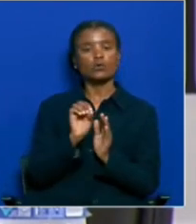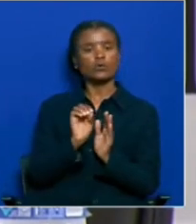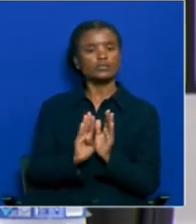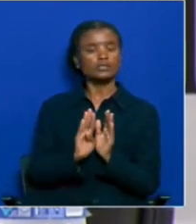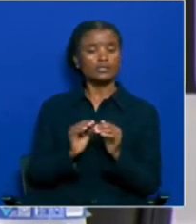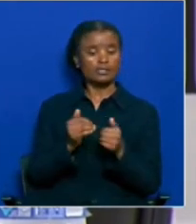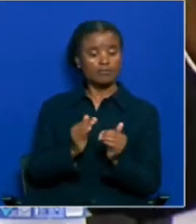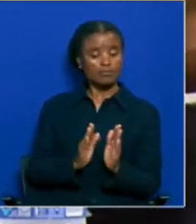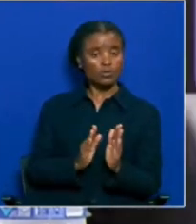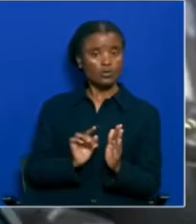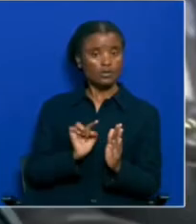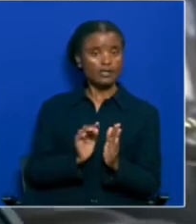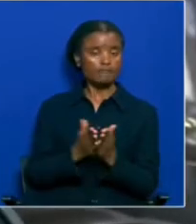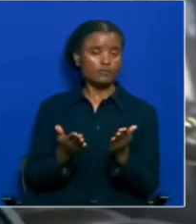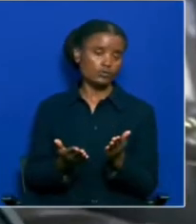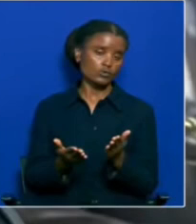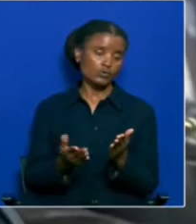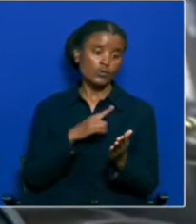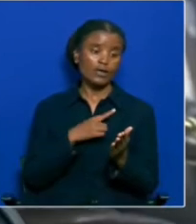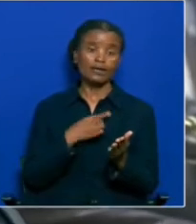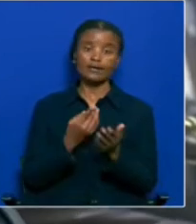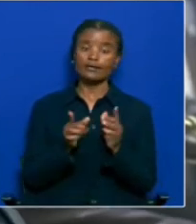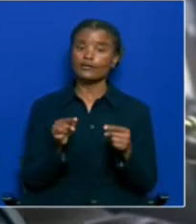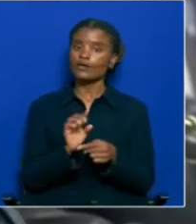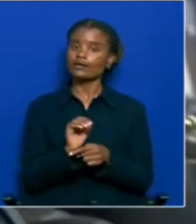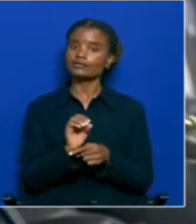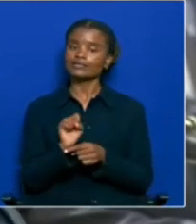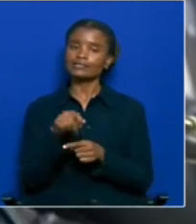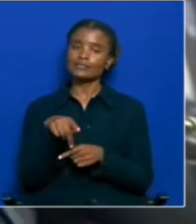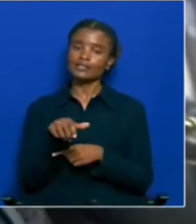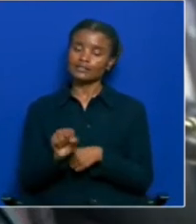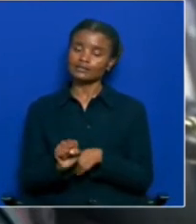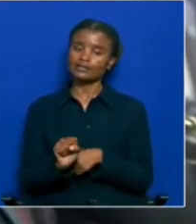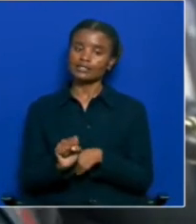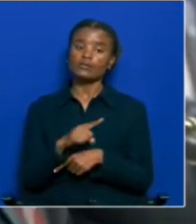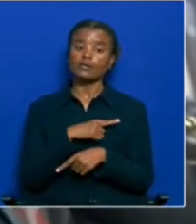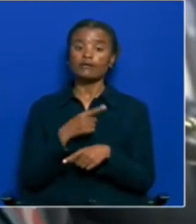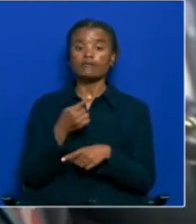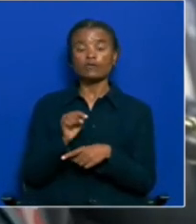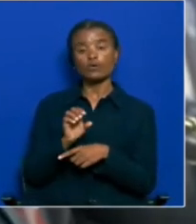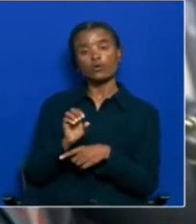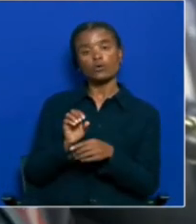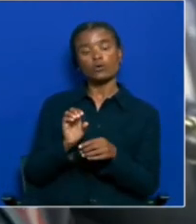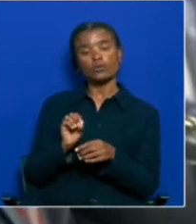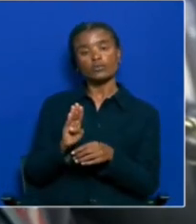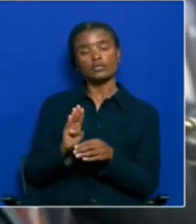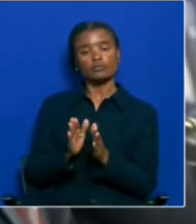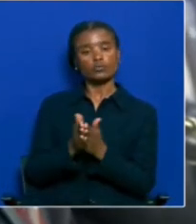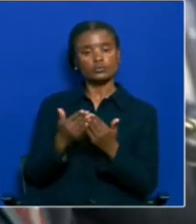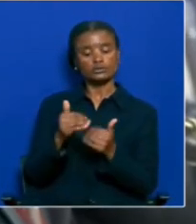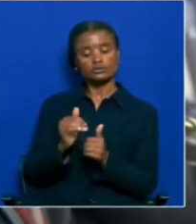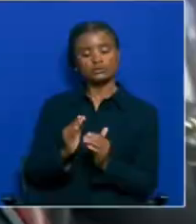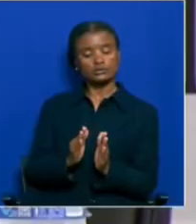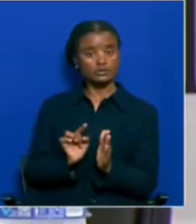it's writing SAPS. But for OP book, members will go, or you need commanders. In fact, we're putting them